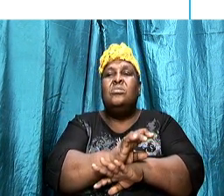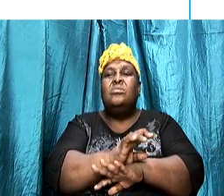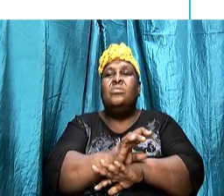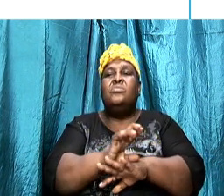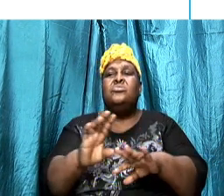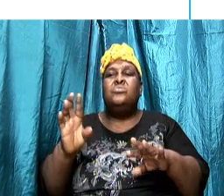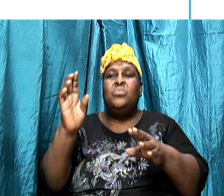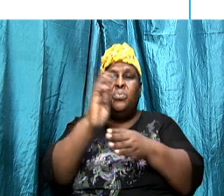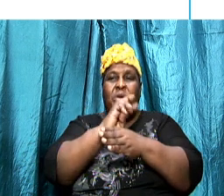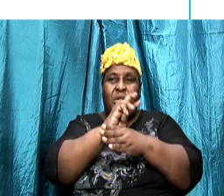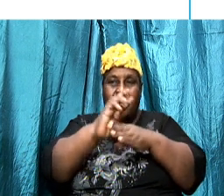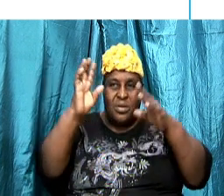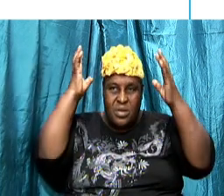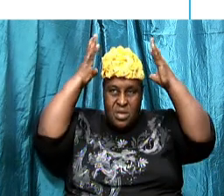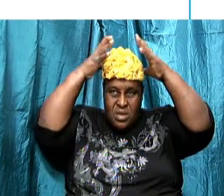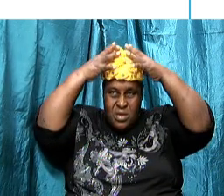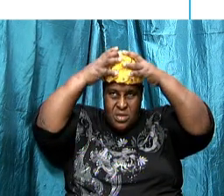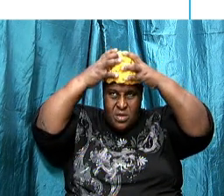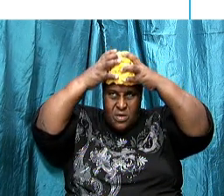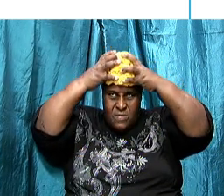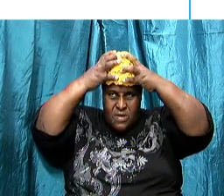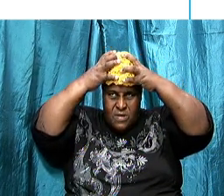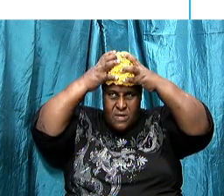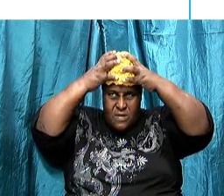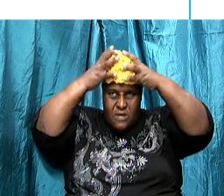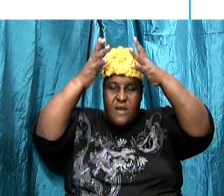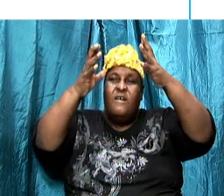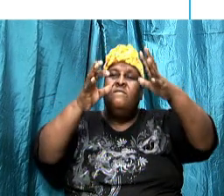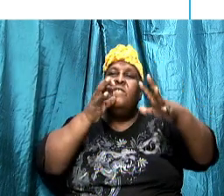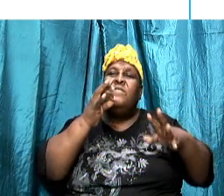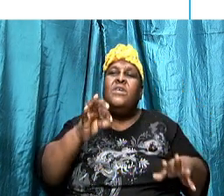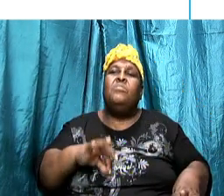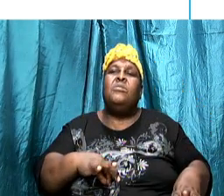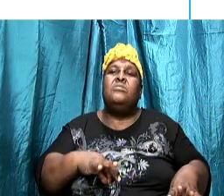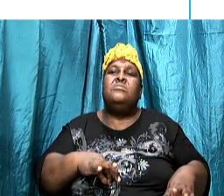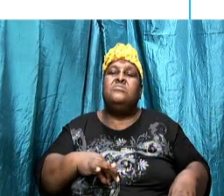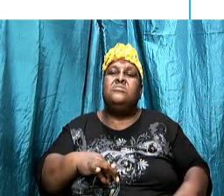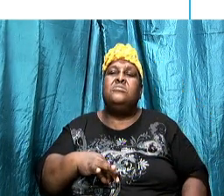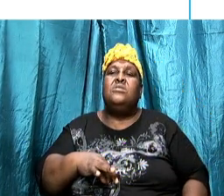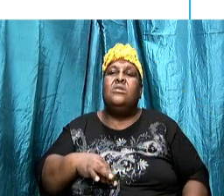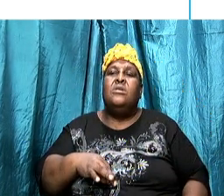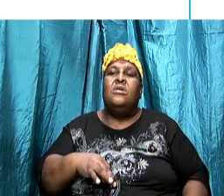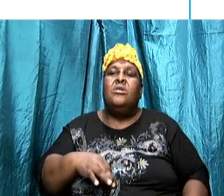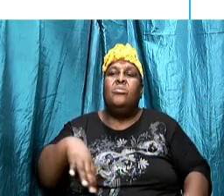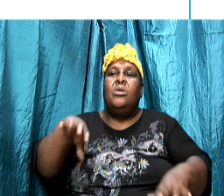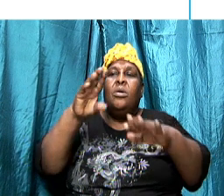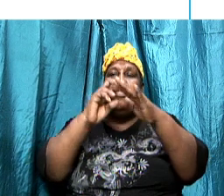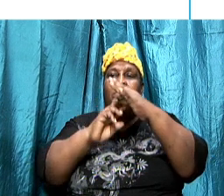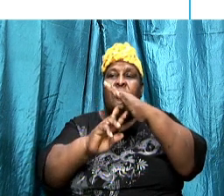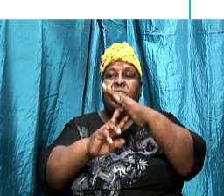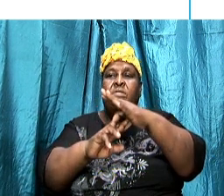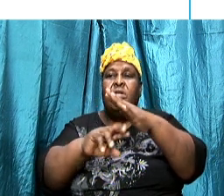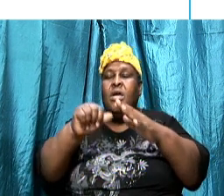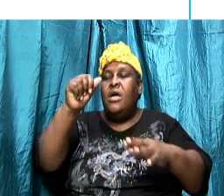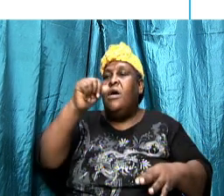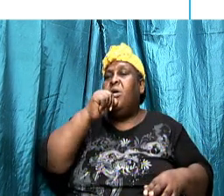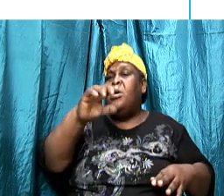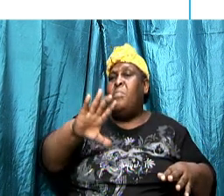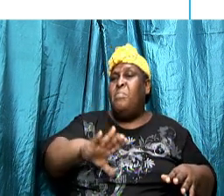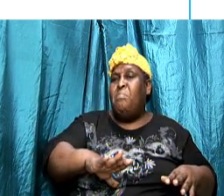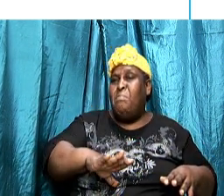a head covering for females. A male praying or prophesying with his head